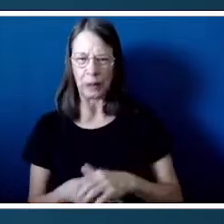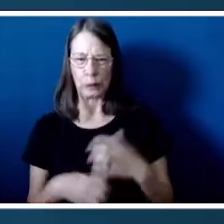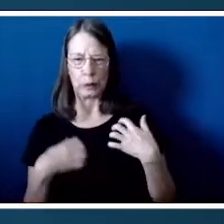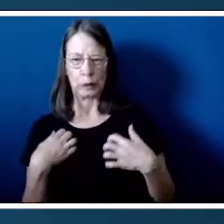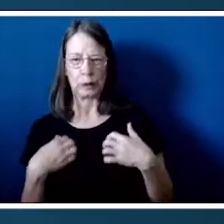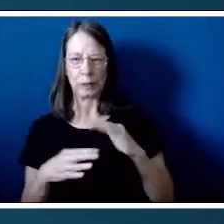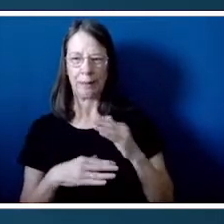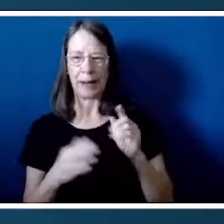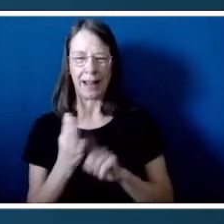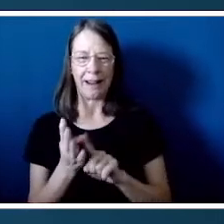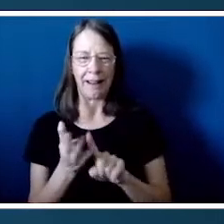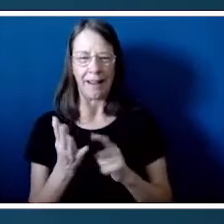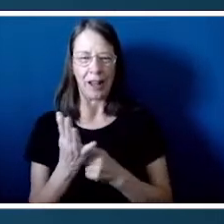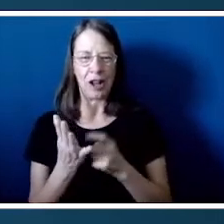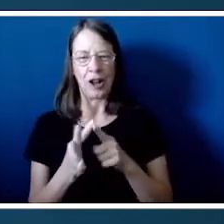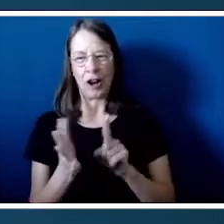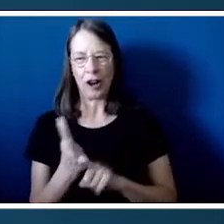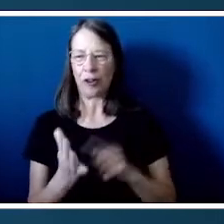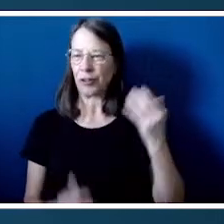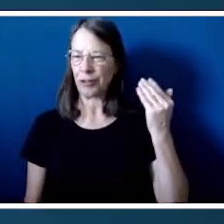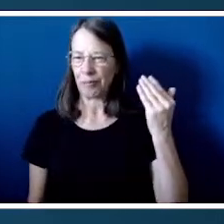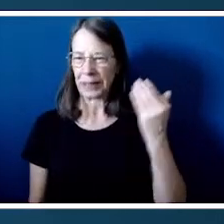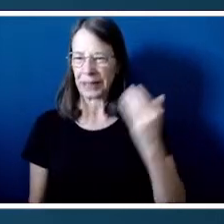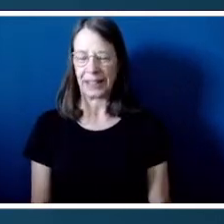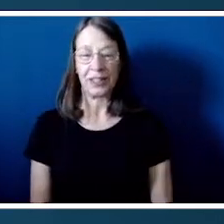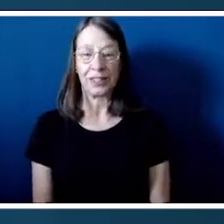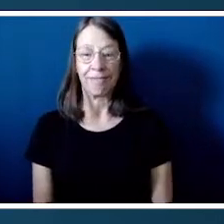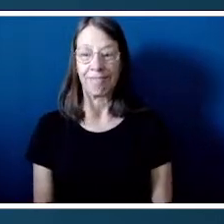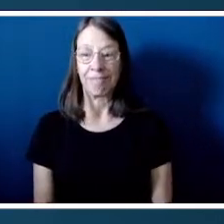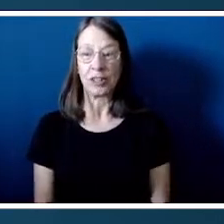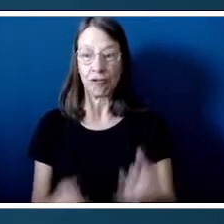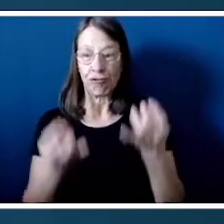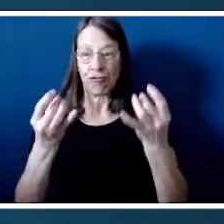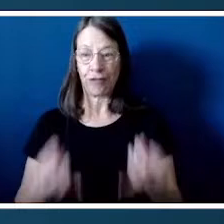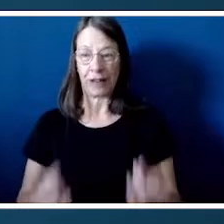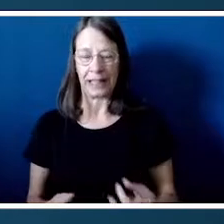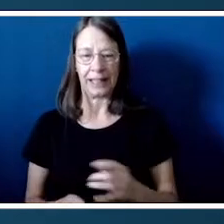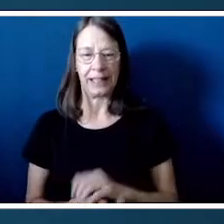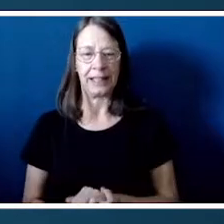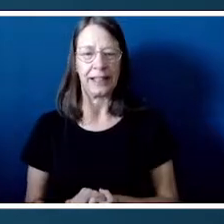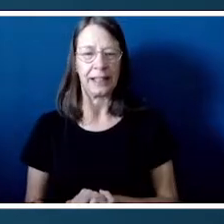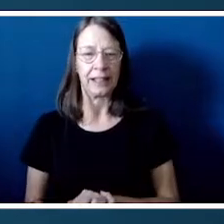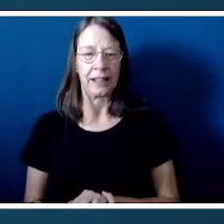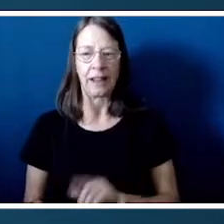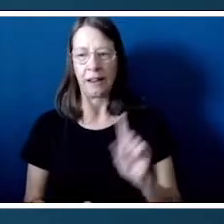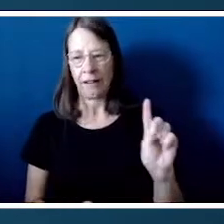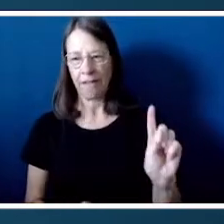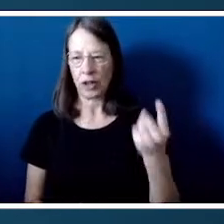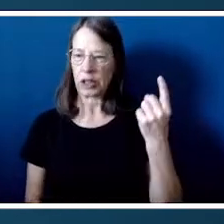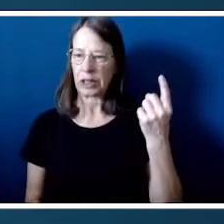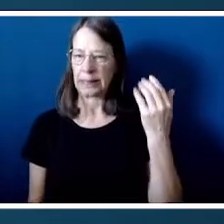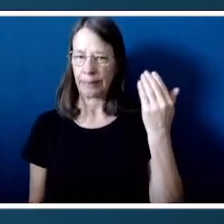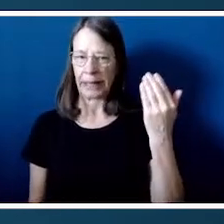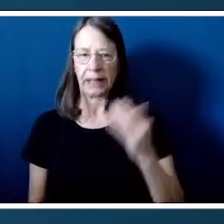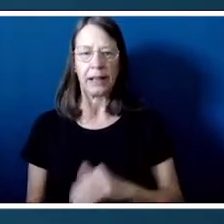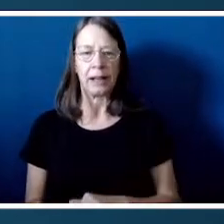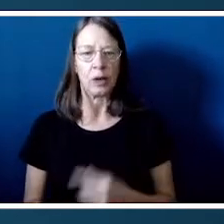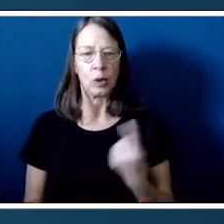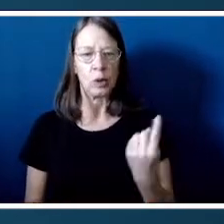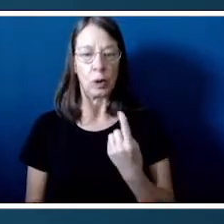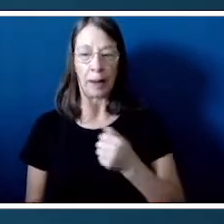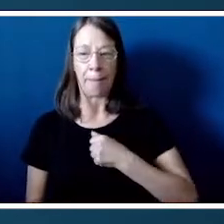am. Okay, now to get underway. To introduce our opening keynote, it is my pleasure to welcome my